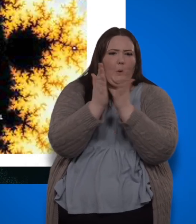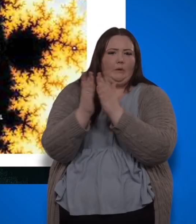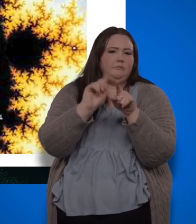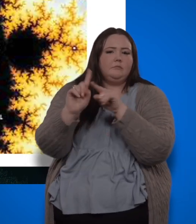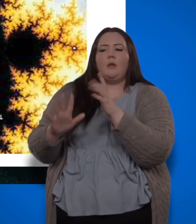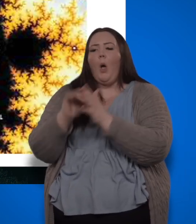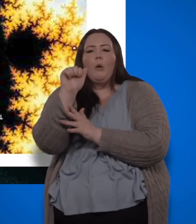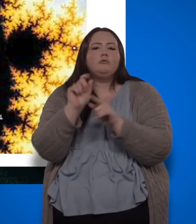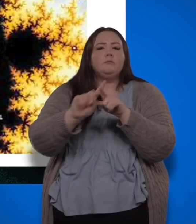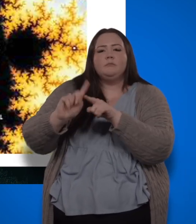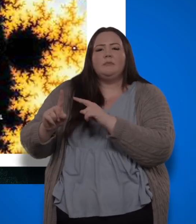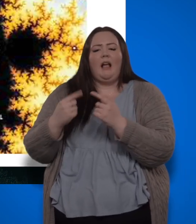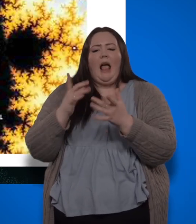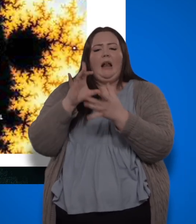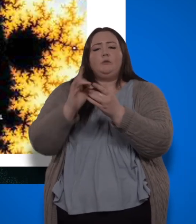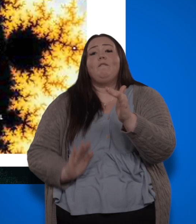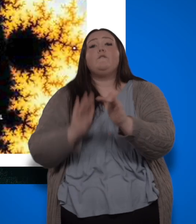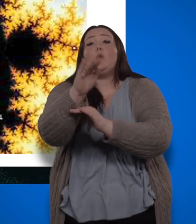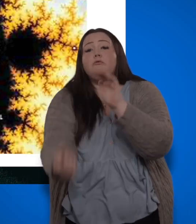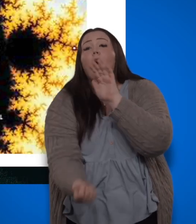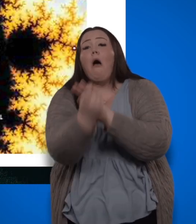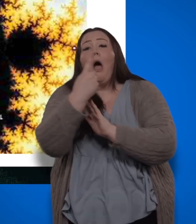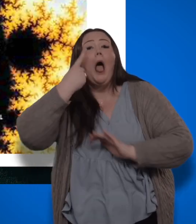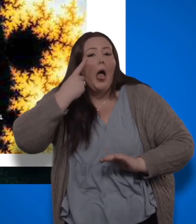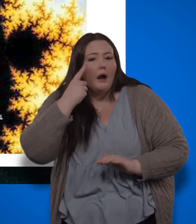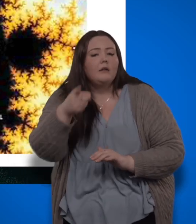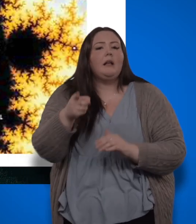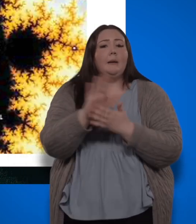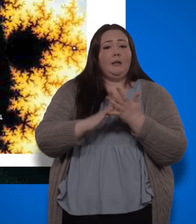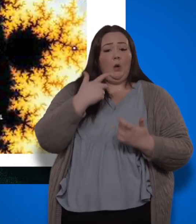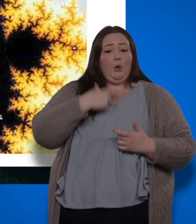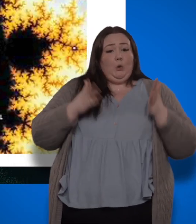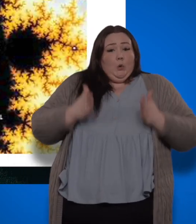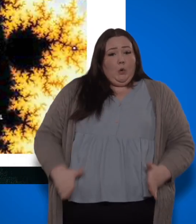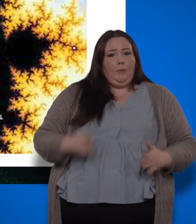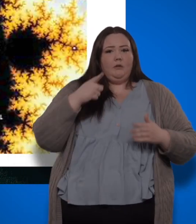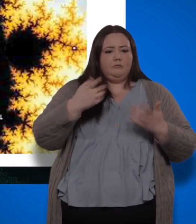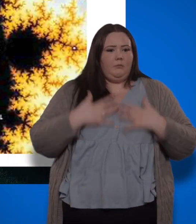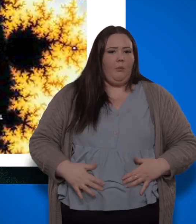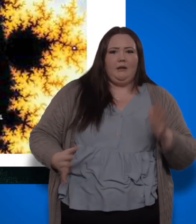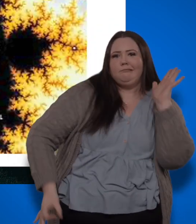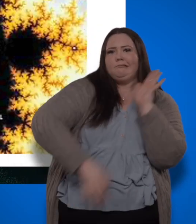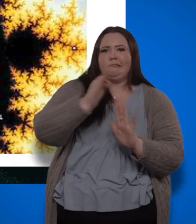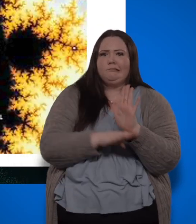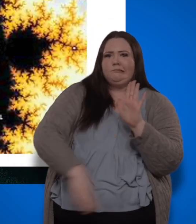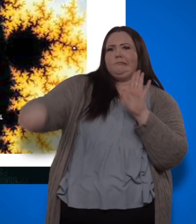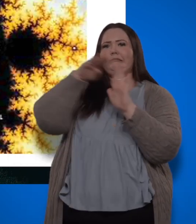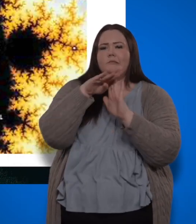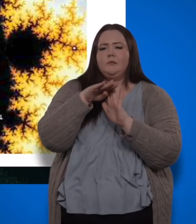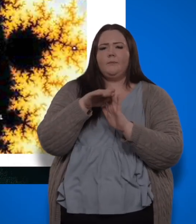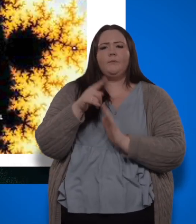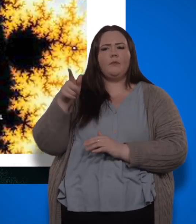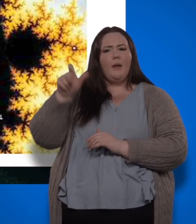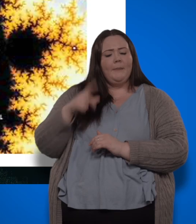all set in the distant future when human beings are massively enhanced. And one of the things that he just invented was